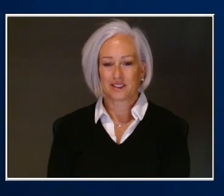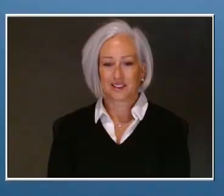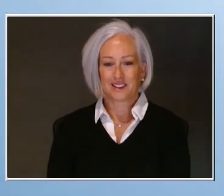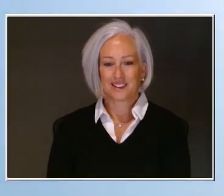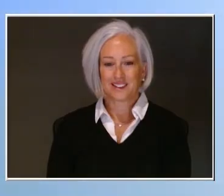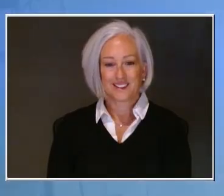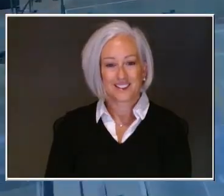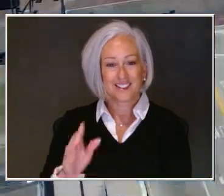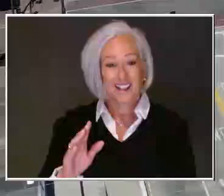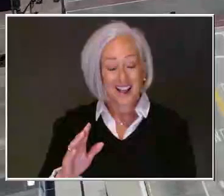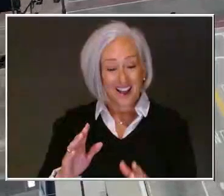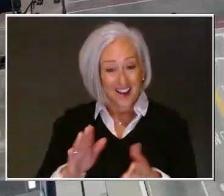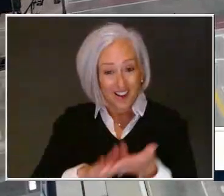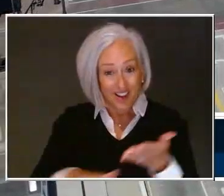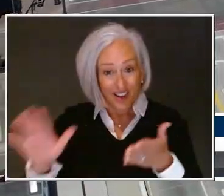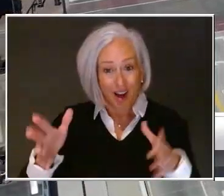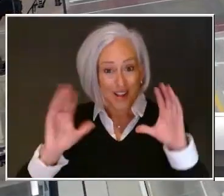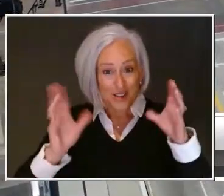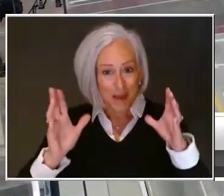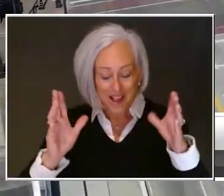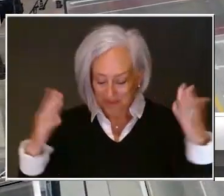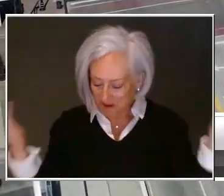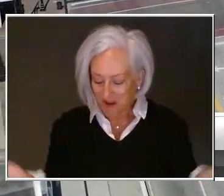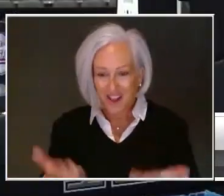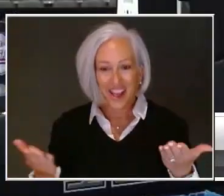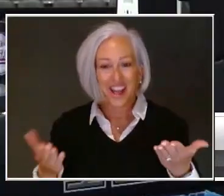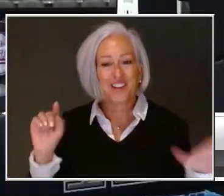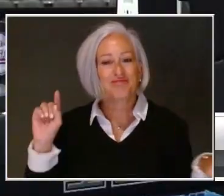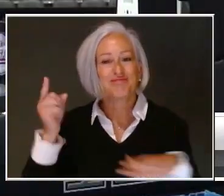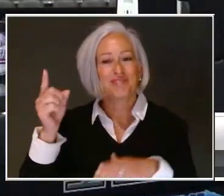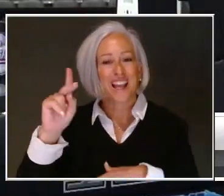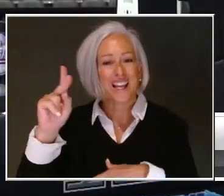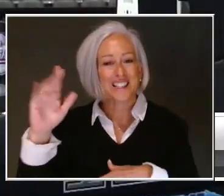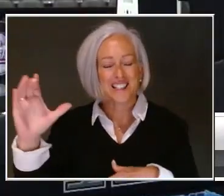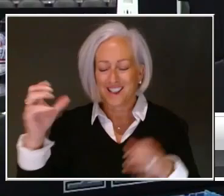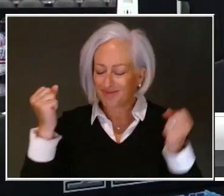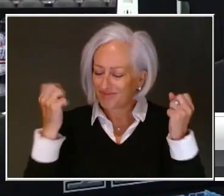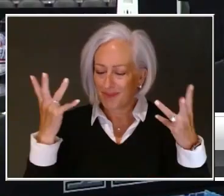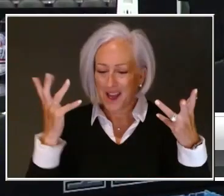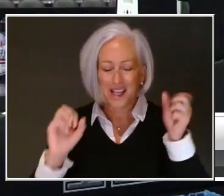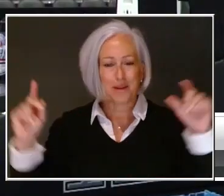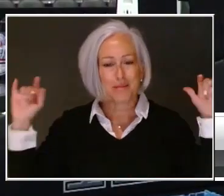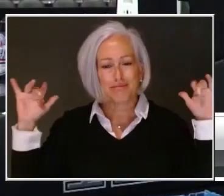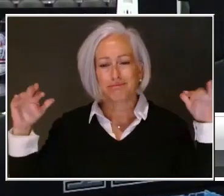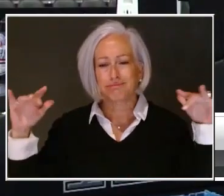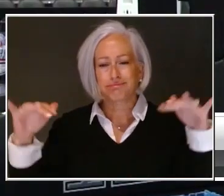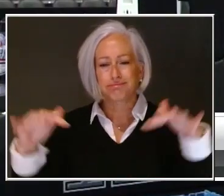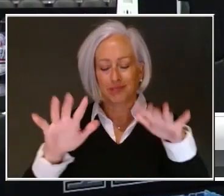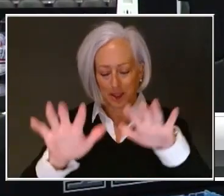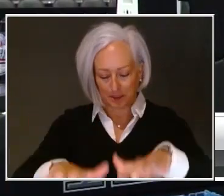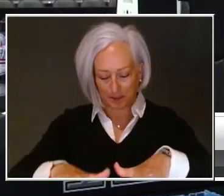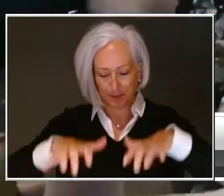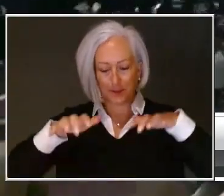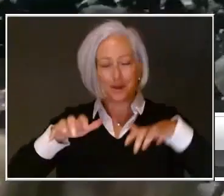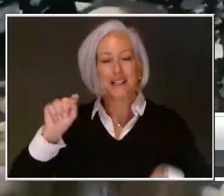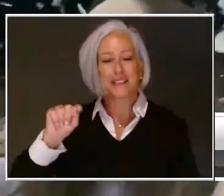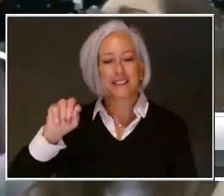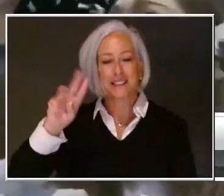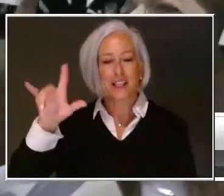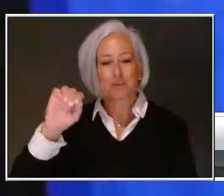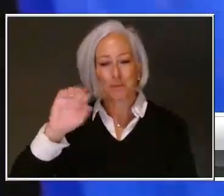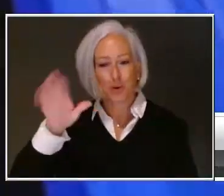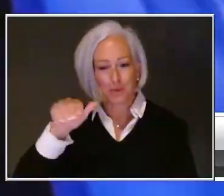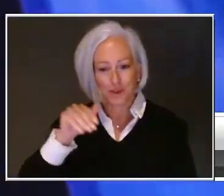College basketball is back in downtown Kansas City. Thousands of fans will fill the seats of T-Mobile Center for the Big 12 basketball championship,